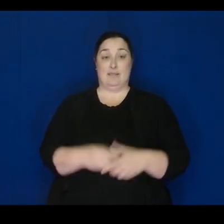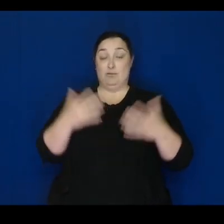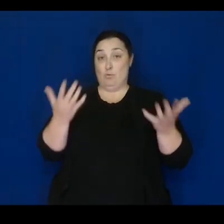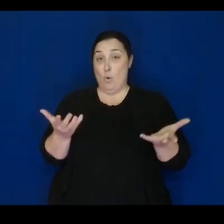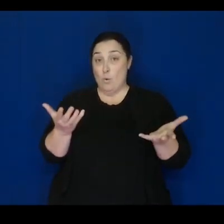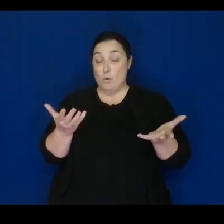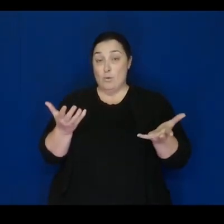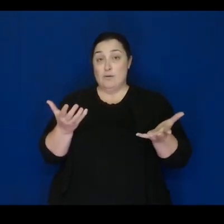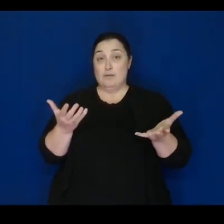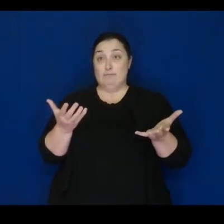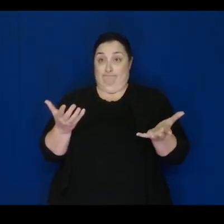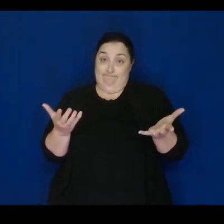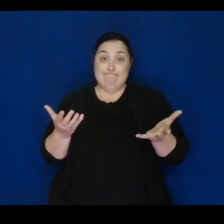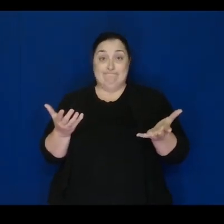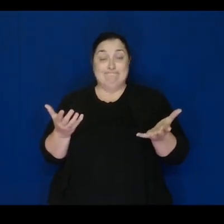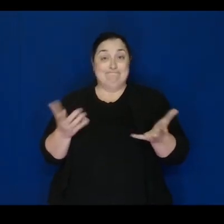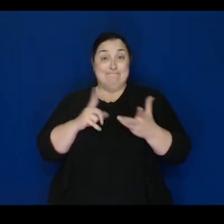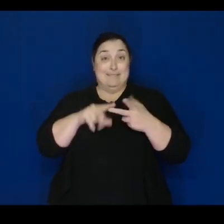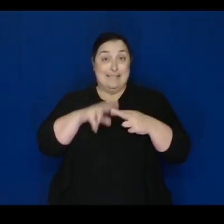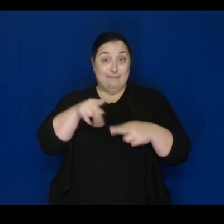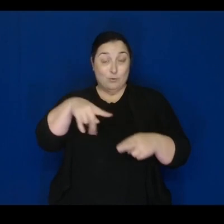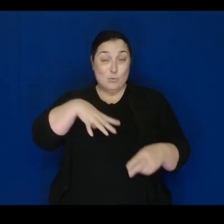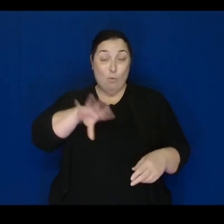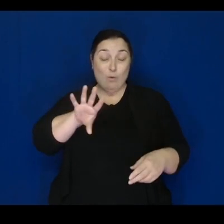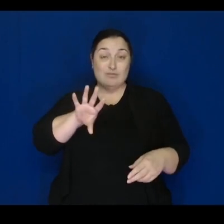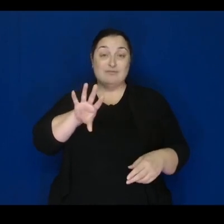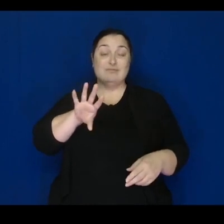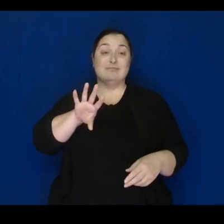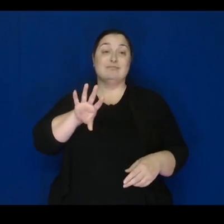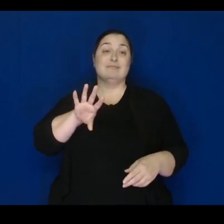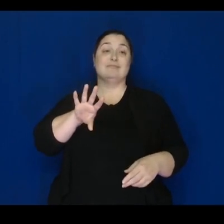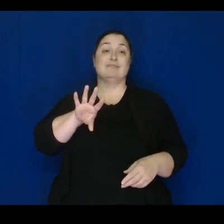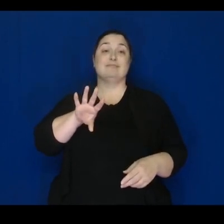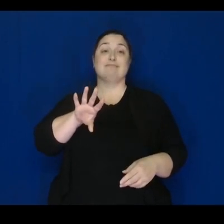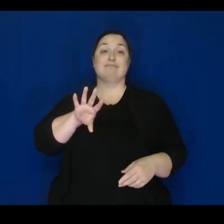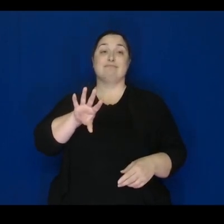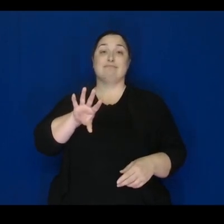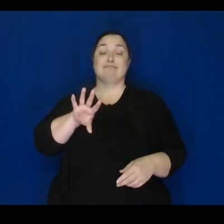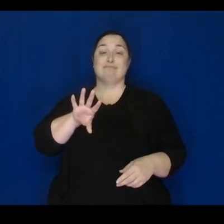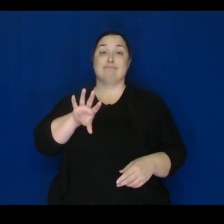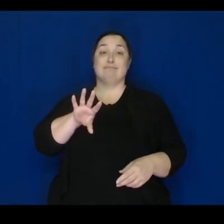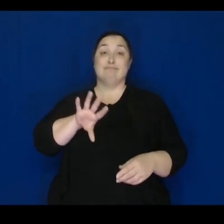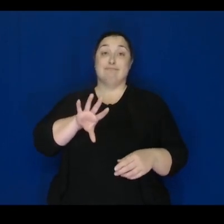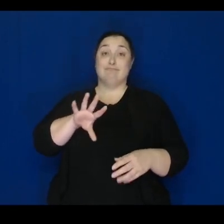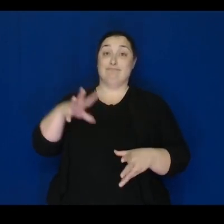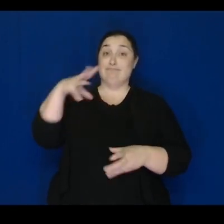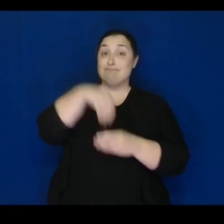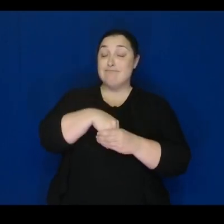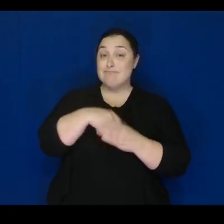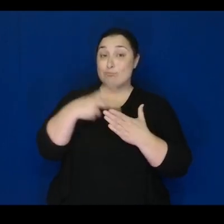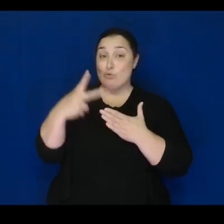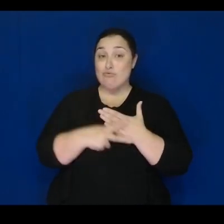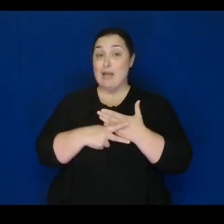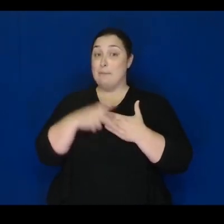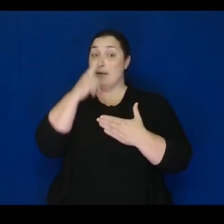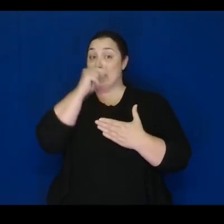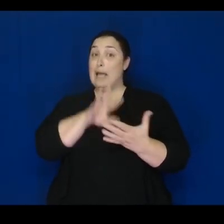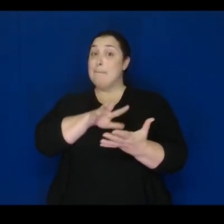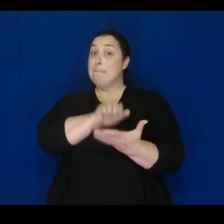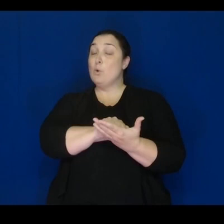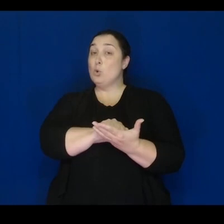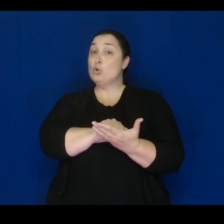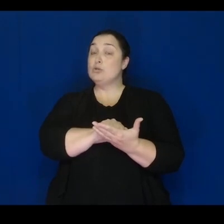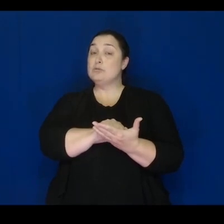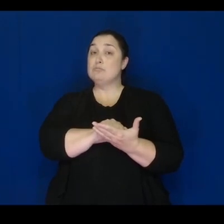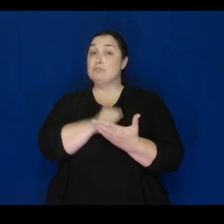So yeah, if you really like to, you know, take part in this program, you can book an excursion